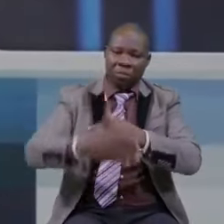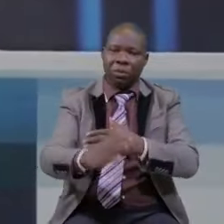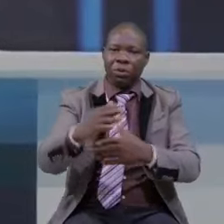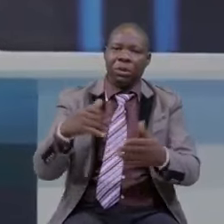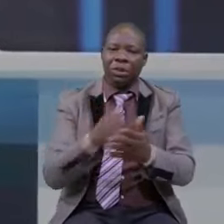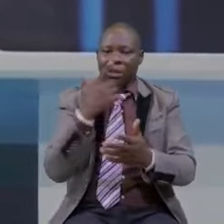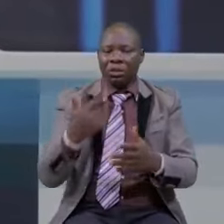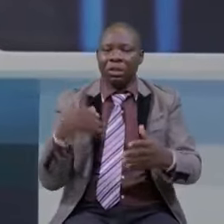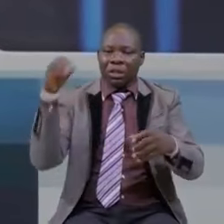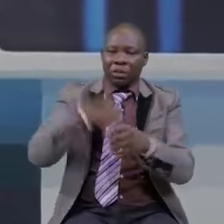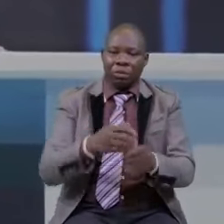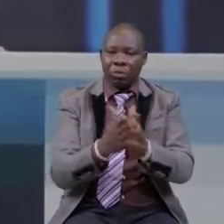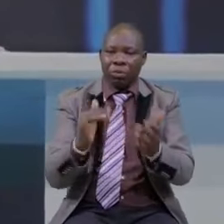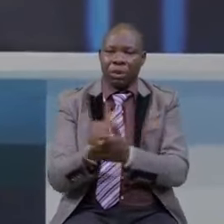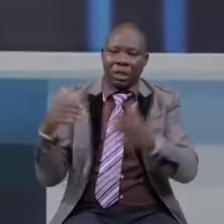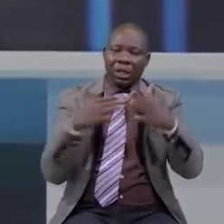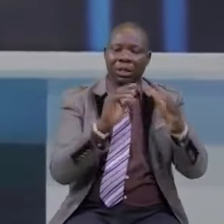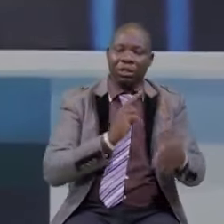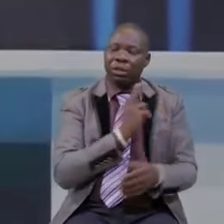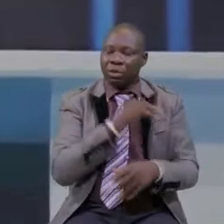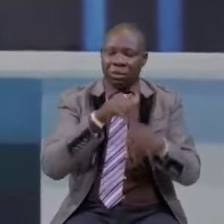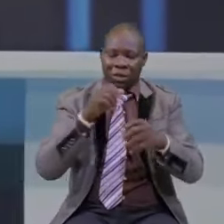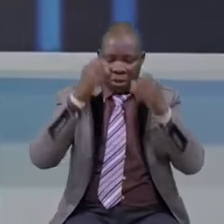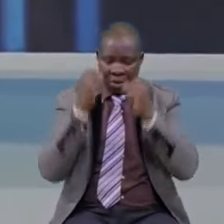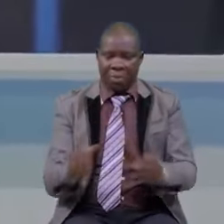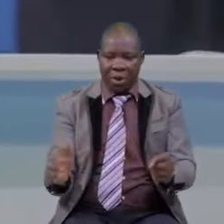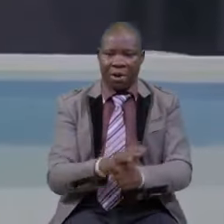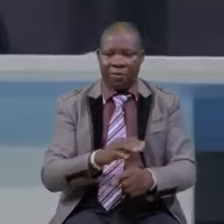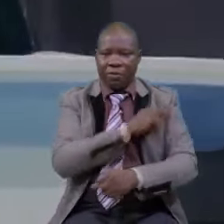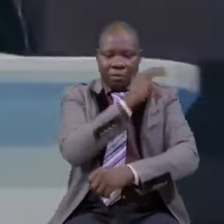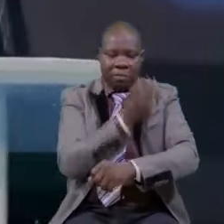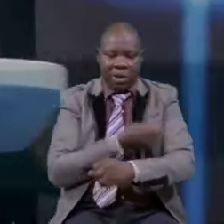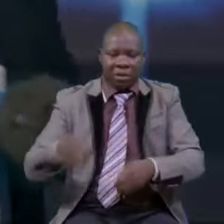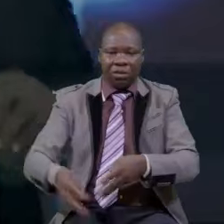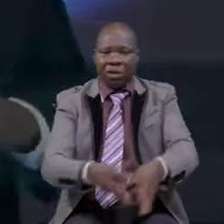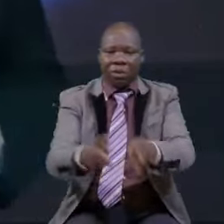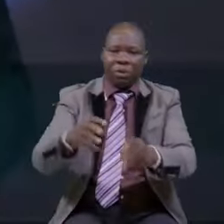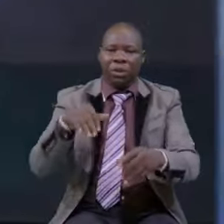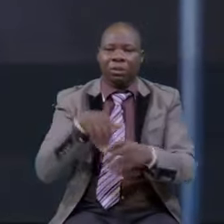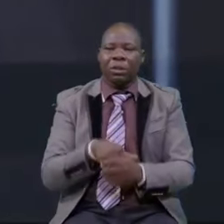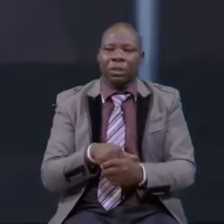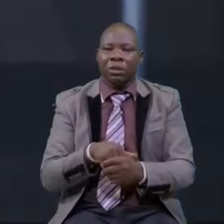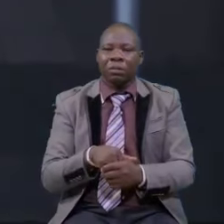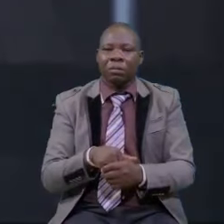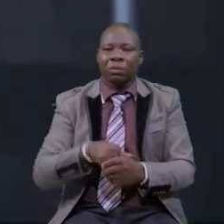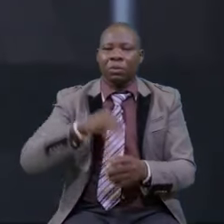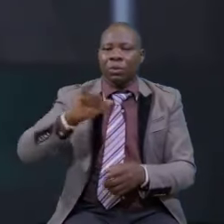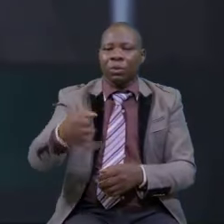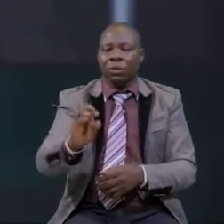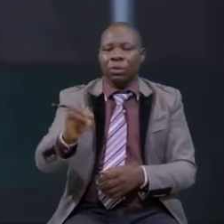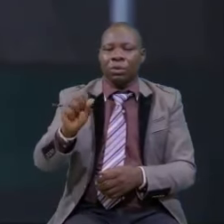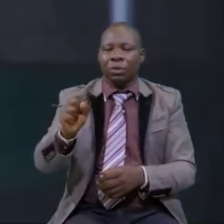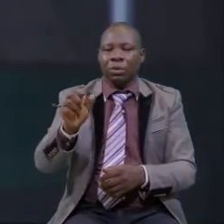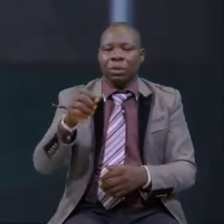in a powerful, mighty way. In Joshua chapter 1, it says in verse 7, Joshua chapter